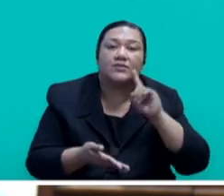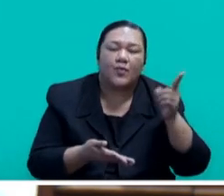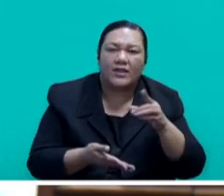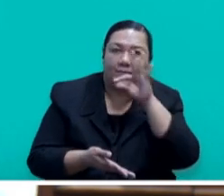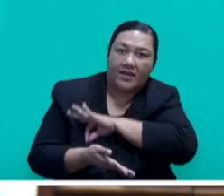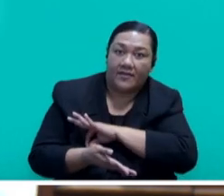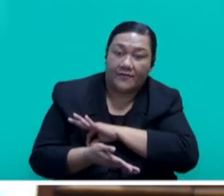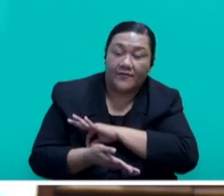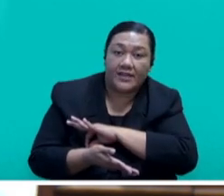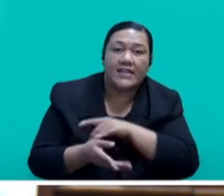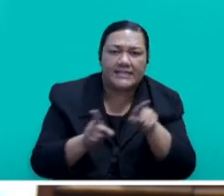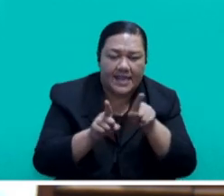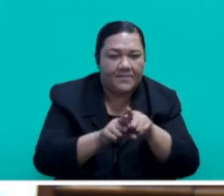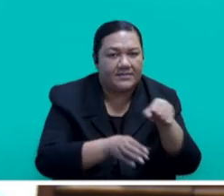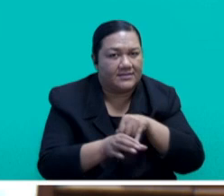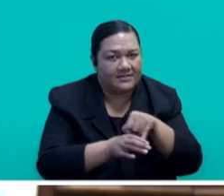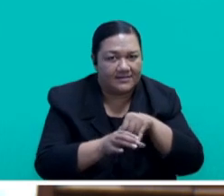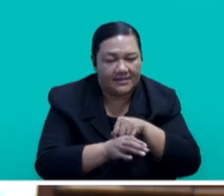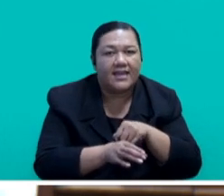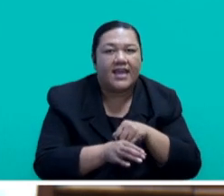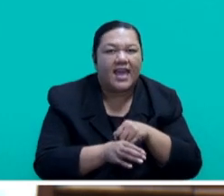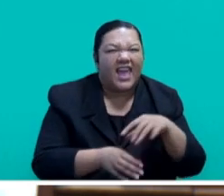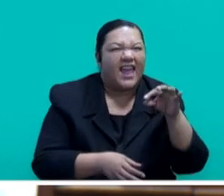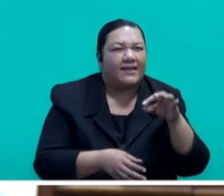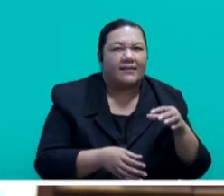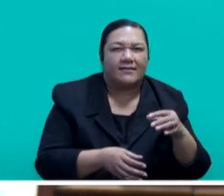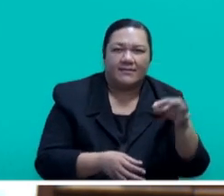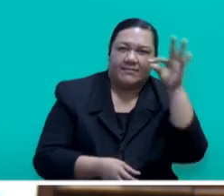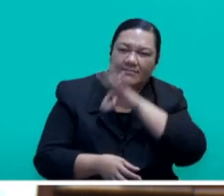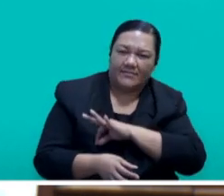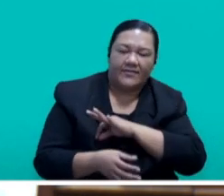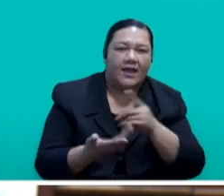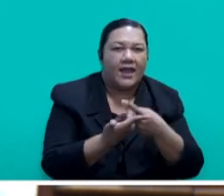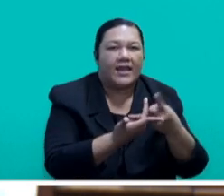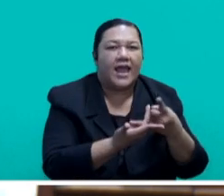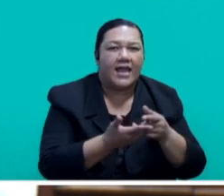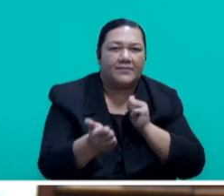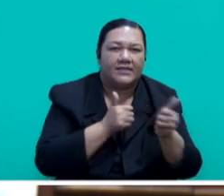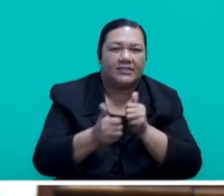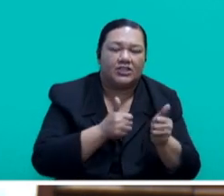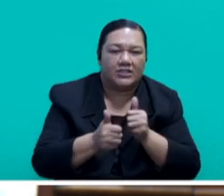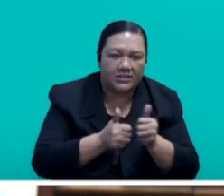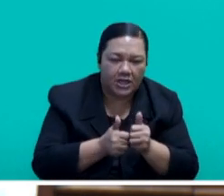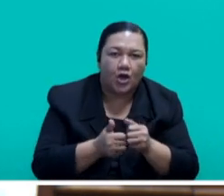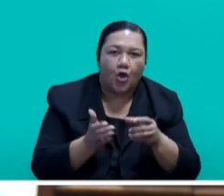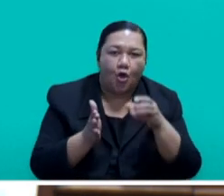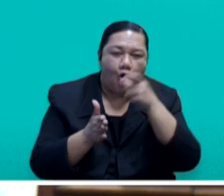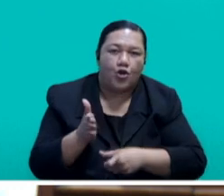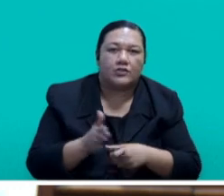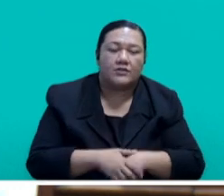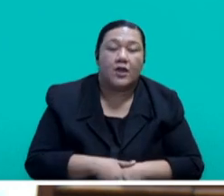as increased medical and administration costs. Mr. Speaker, sir, we recognize